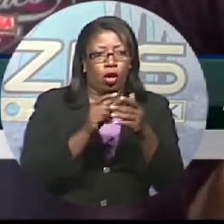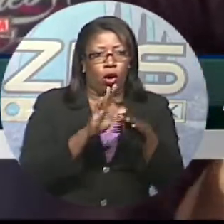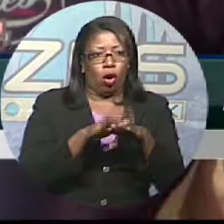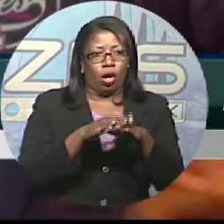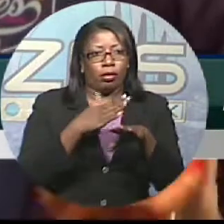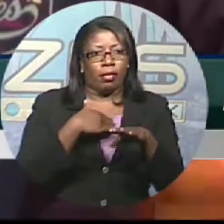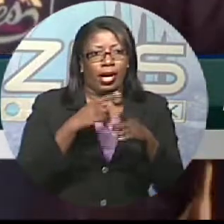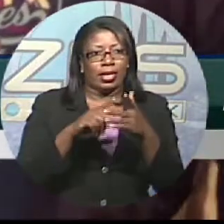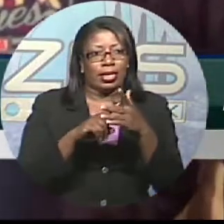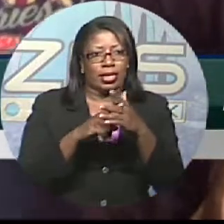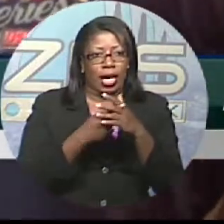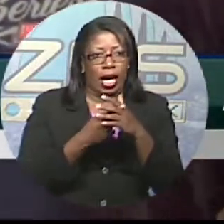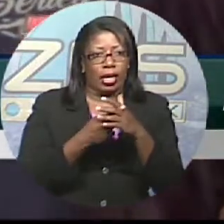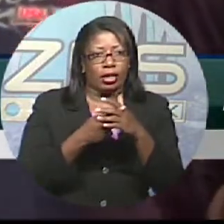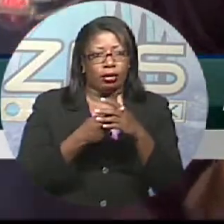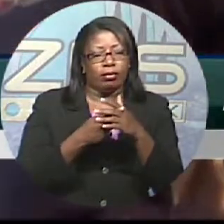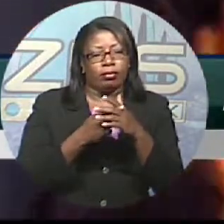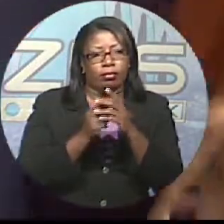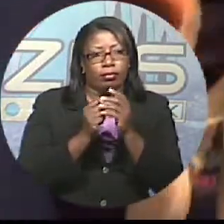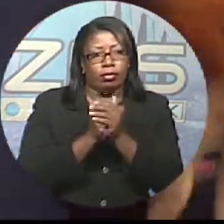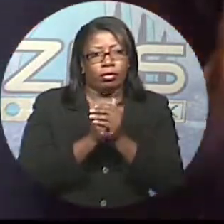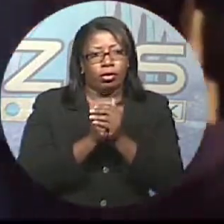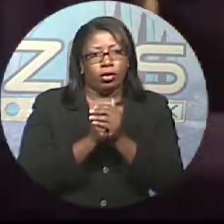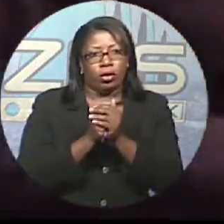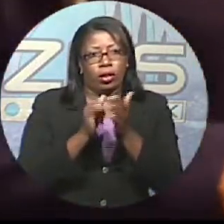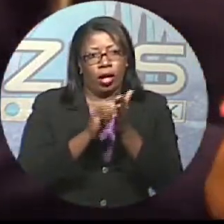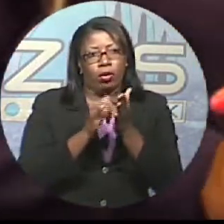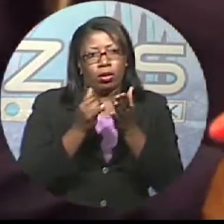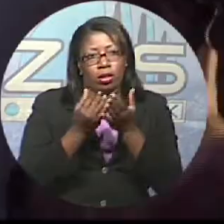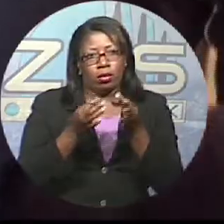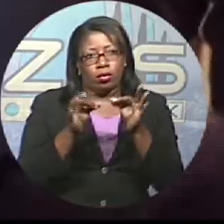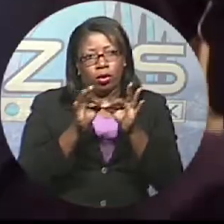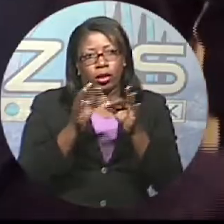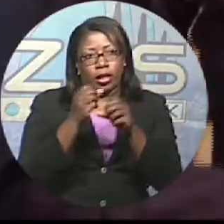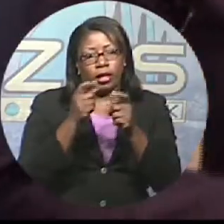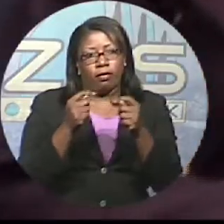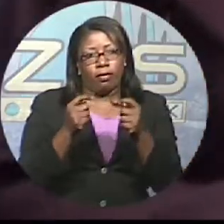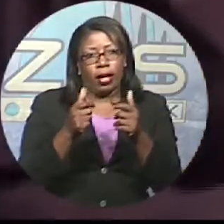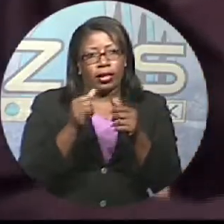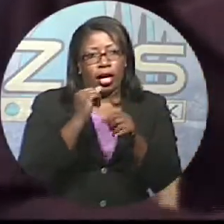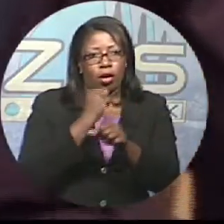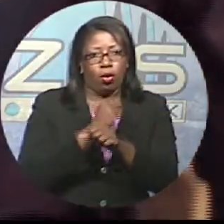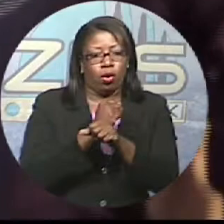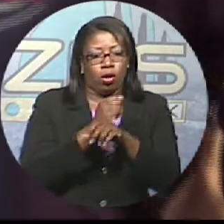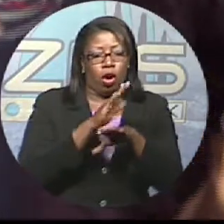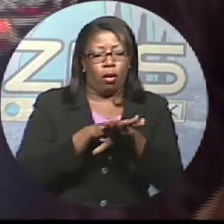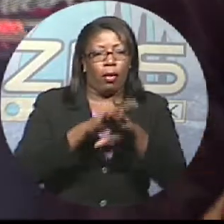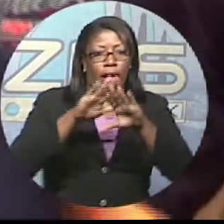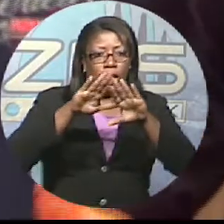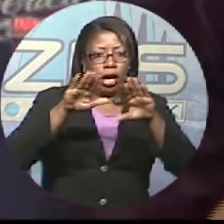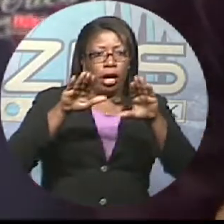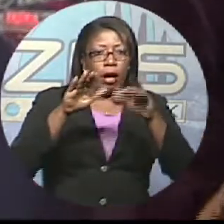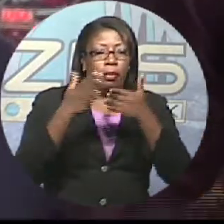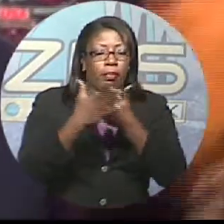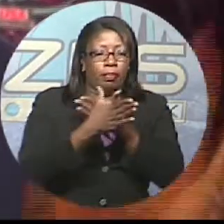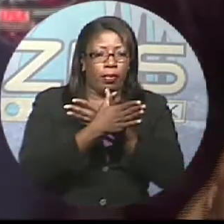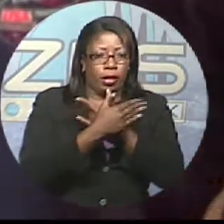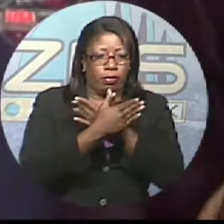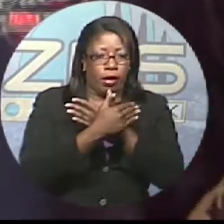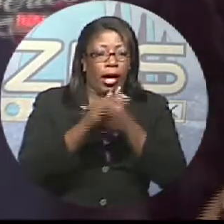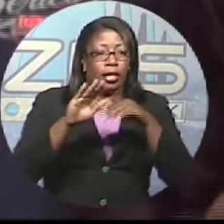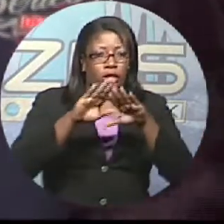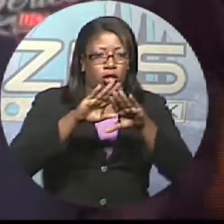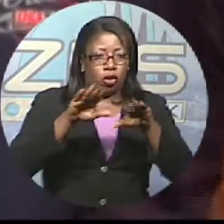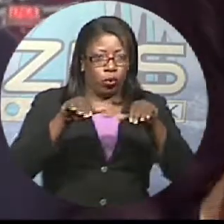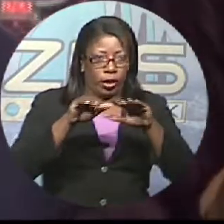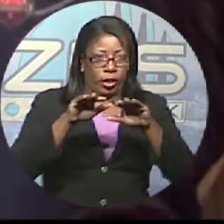so it's finally hitting, so I think that was kind of the key to going that fast. We've been working a lot on my fly lately. I never really used to train it, I just kind of used to